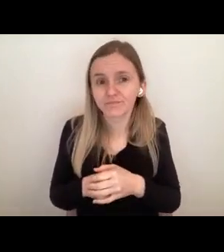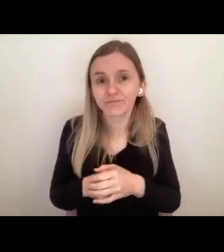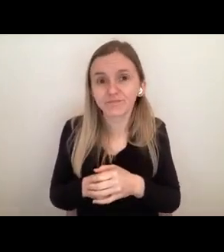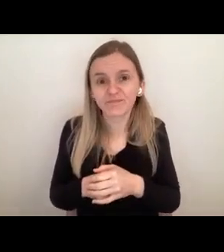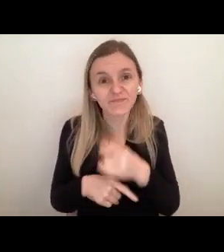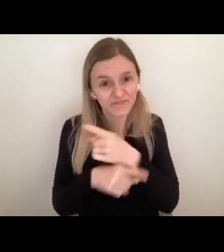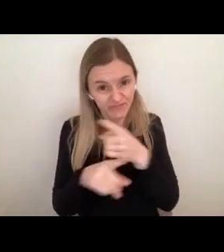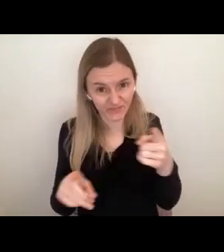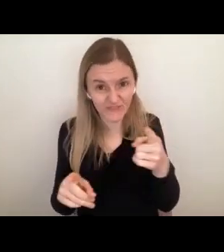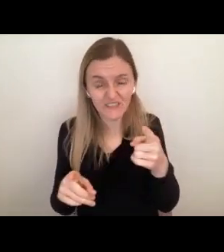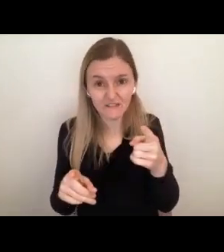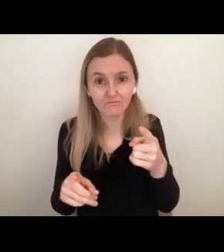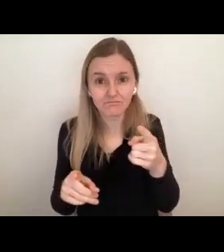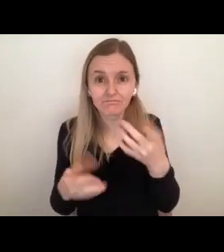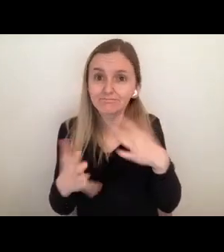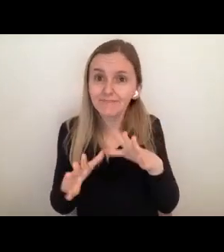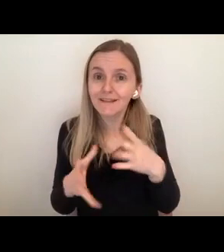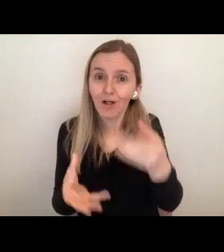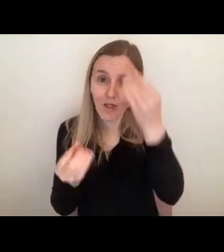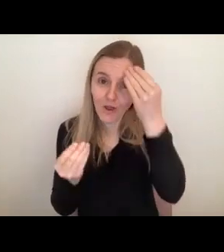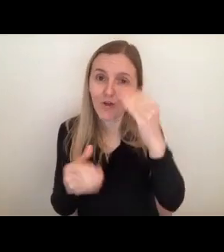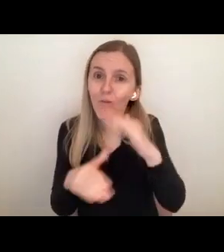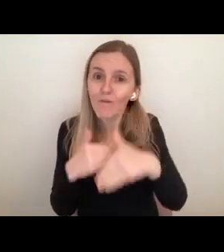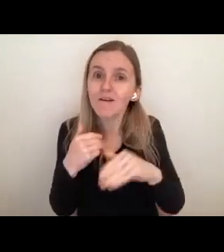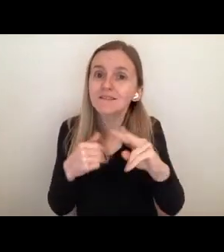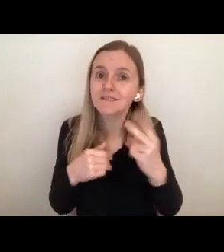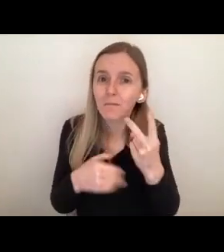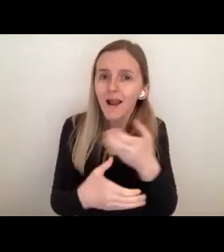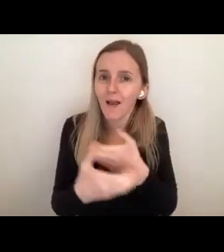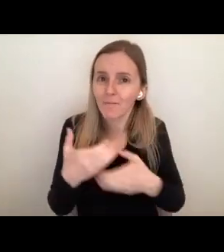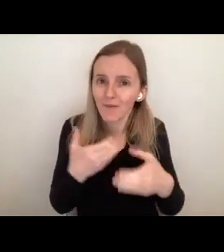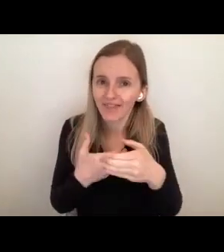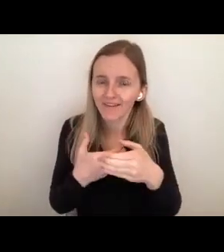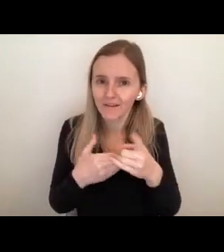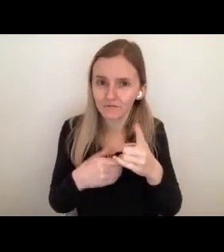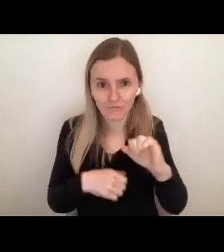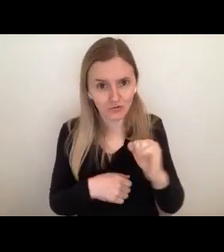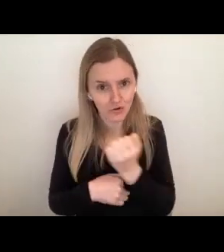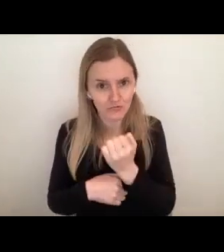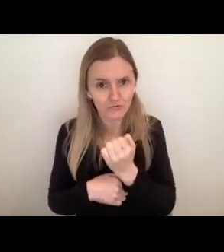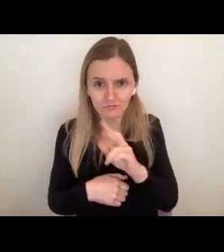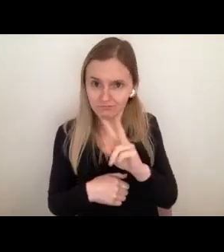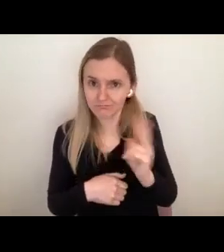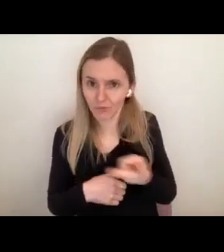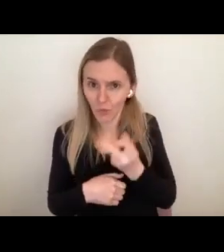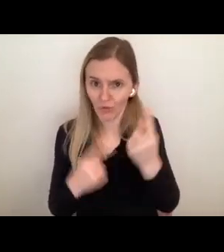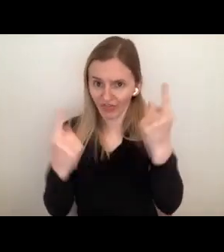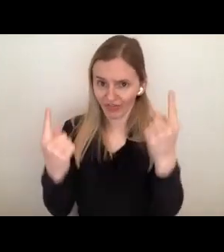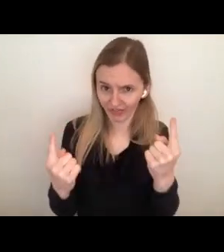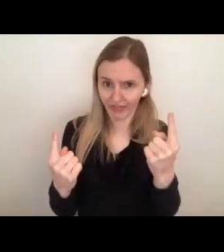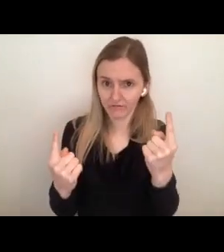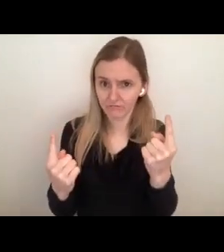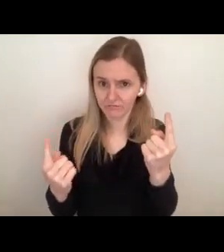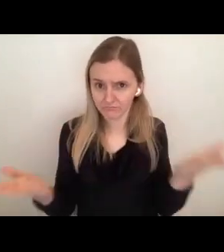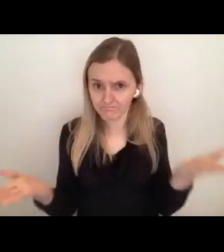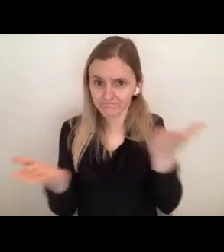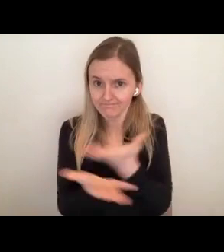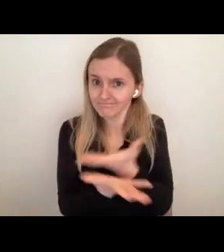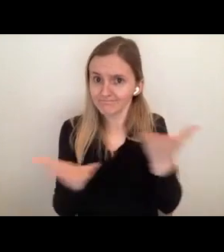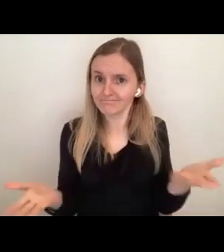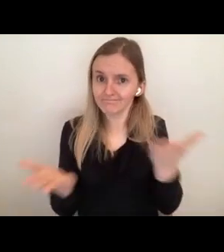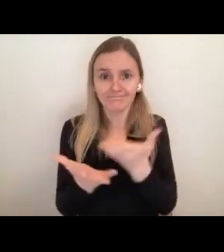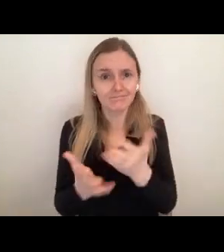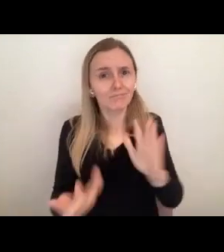empathy problem that actually empathy works both ways, that it is everybody's responsibility in